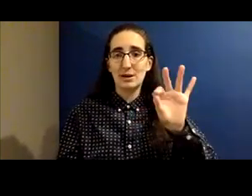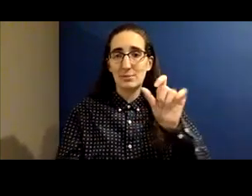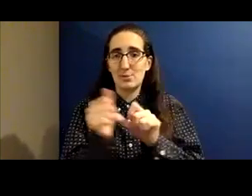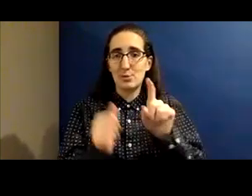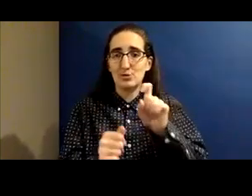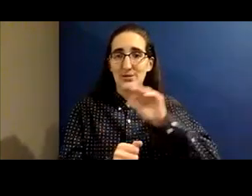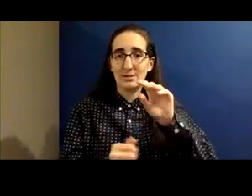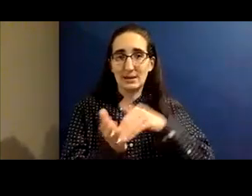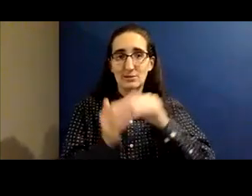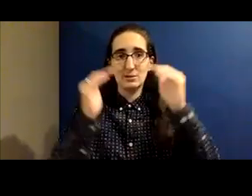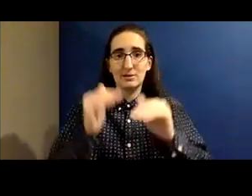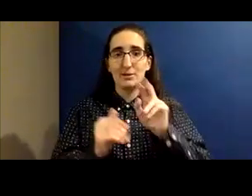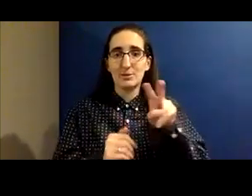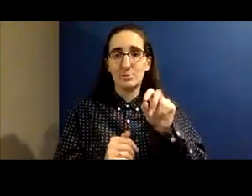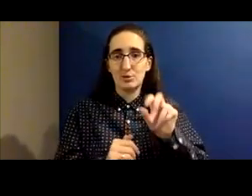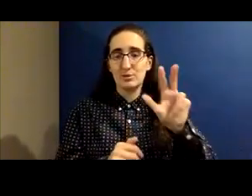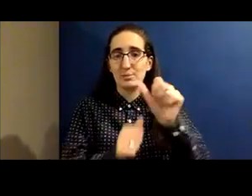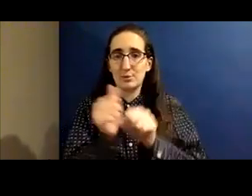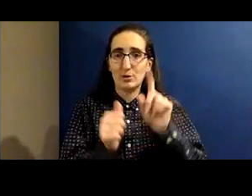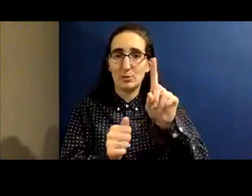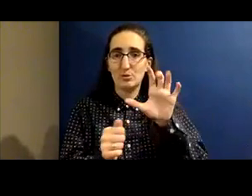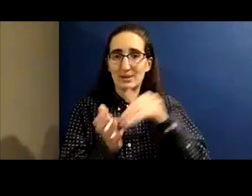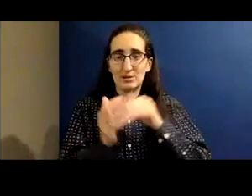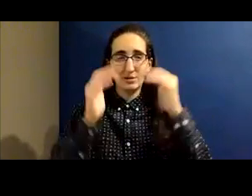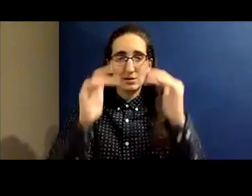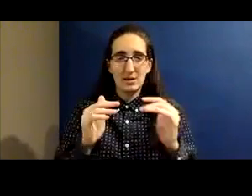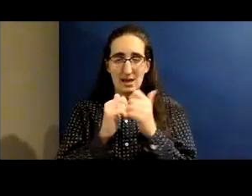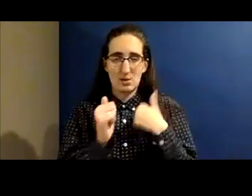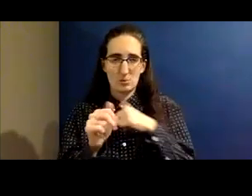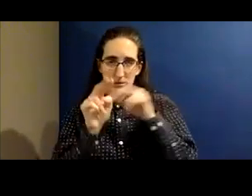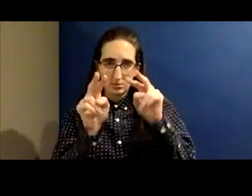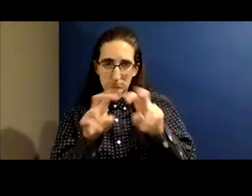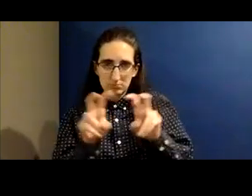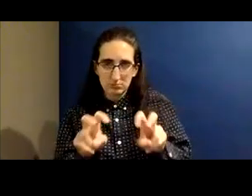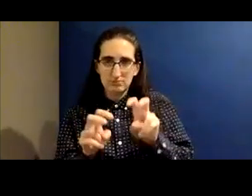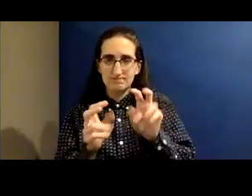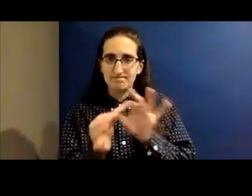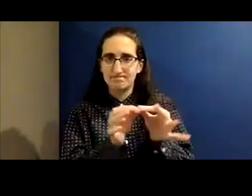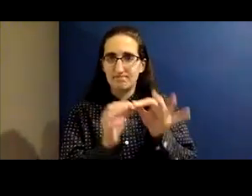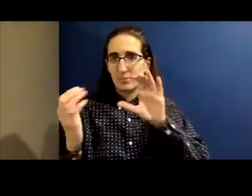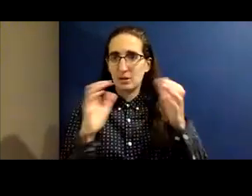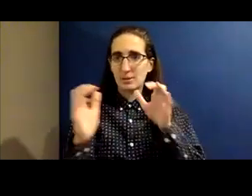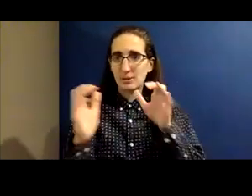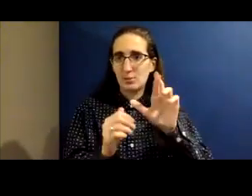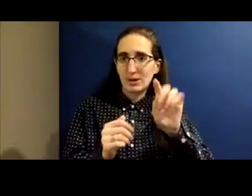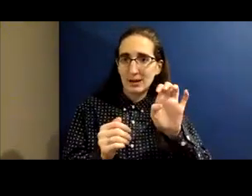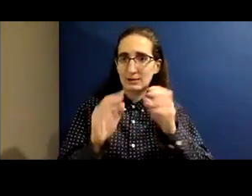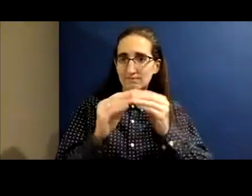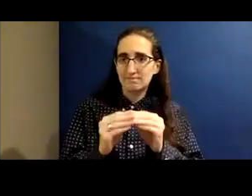100,000, 22.3 per 100,000. This is the way that we compare rates in public